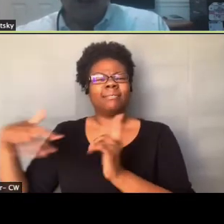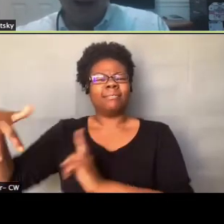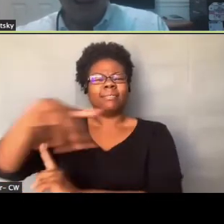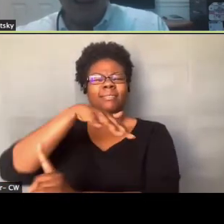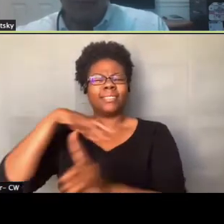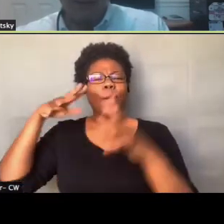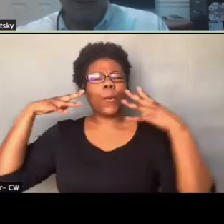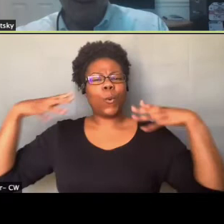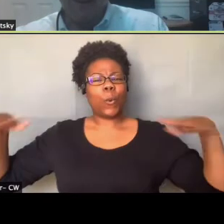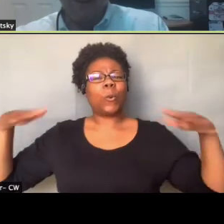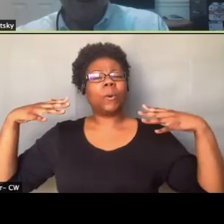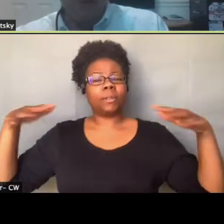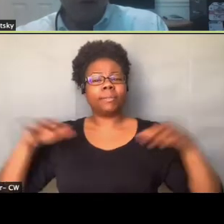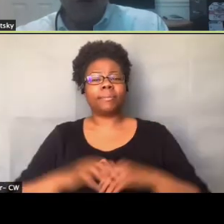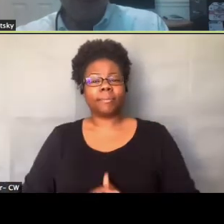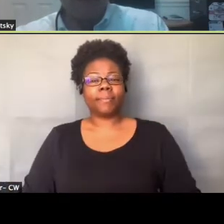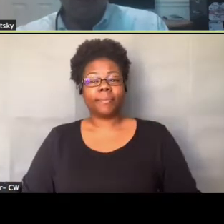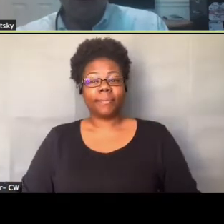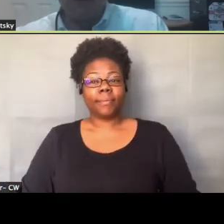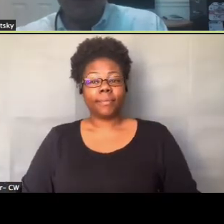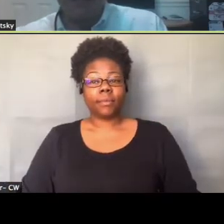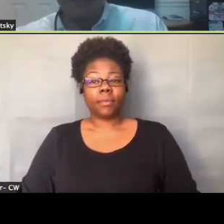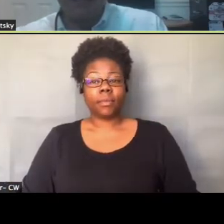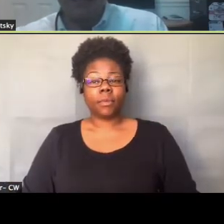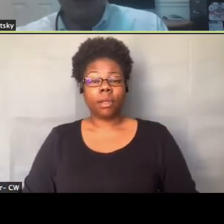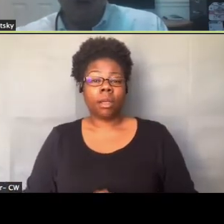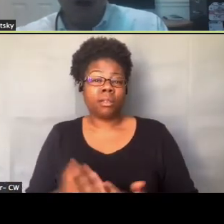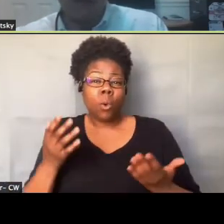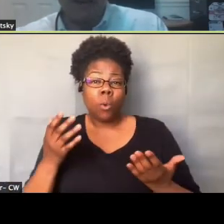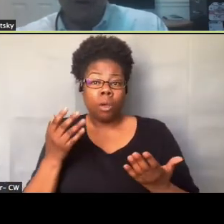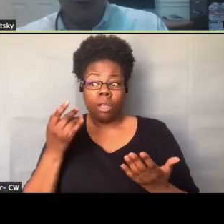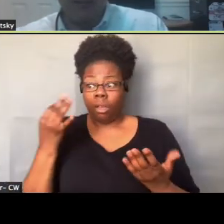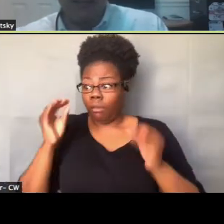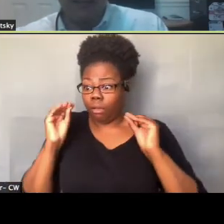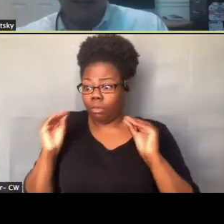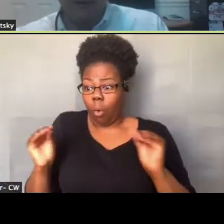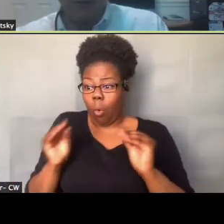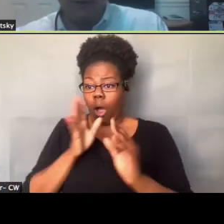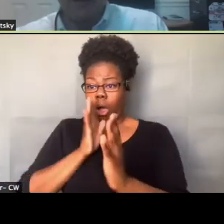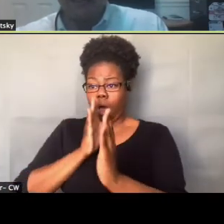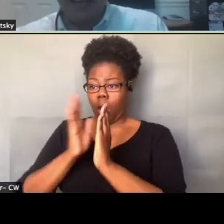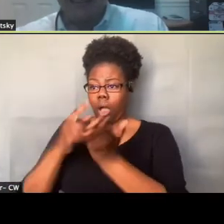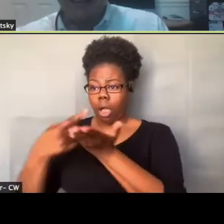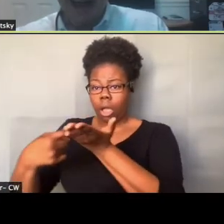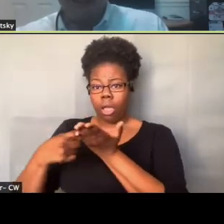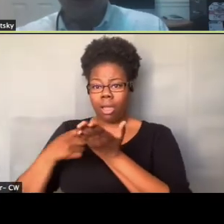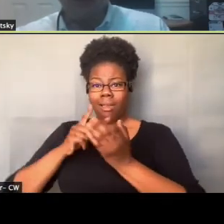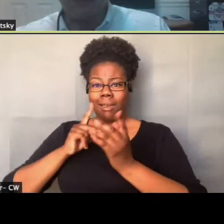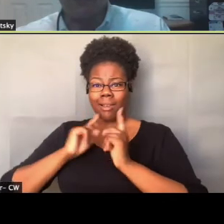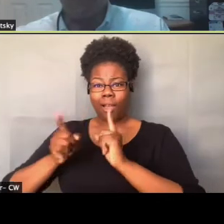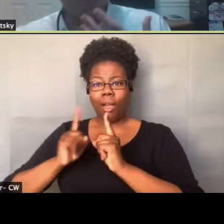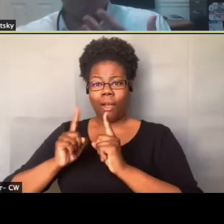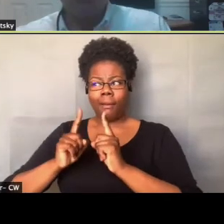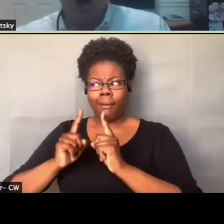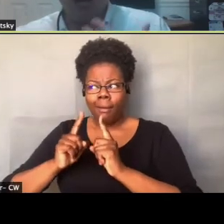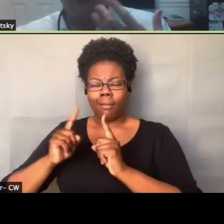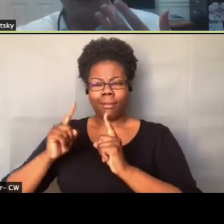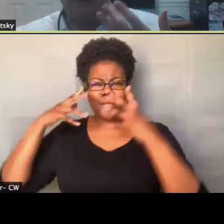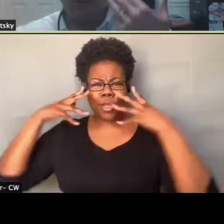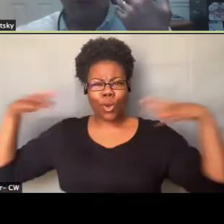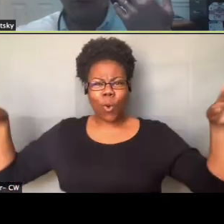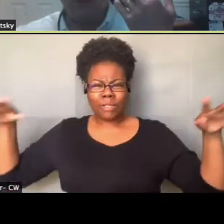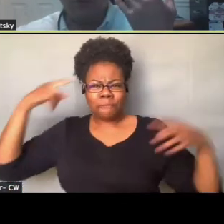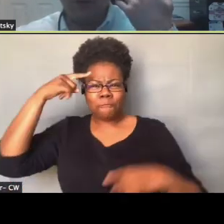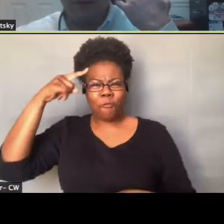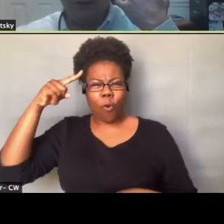if you're not talking to anybody, then you don't need to listen to all that noise, because that actually is